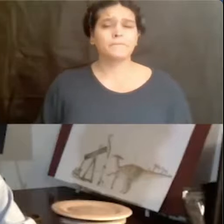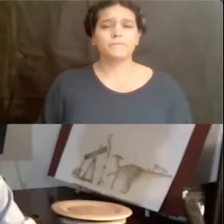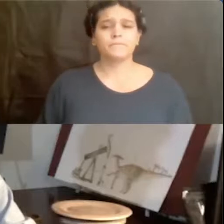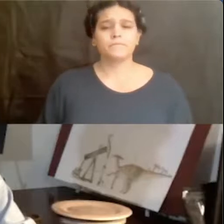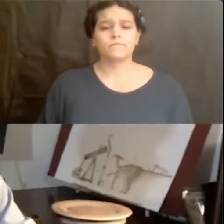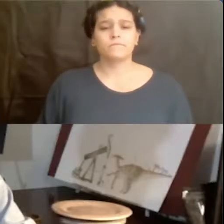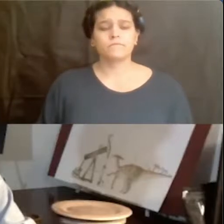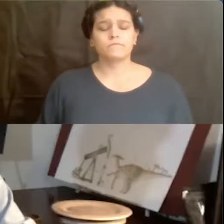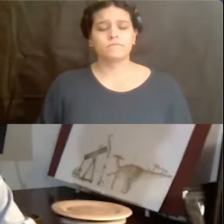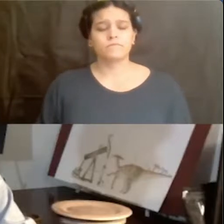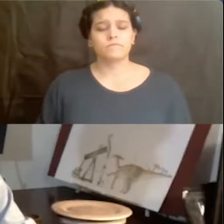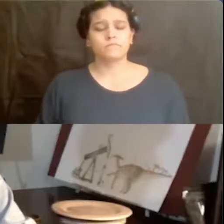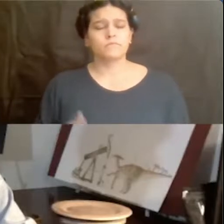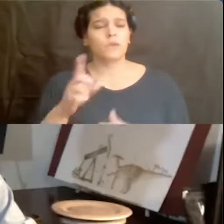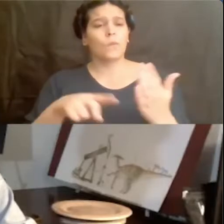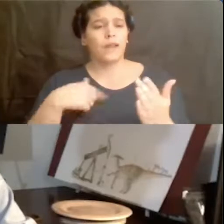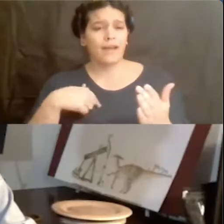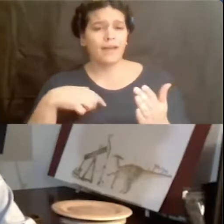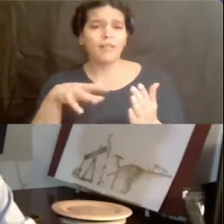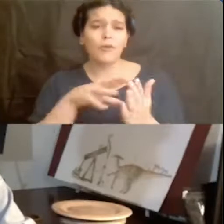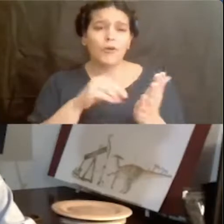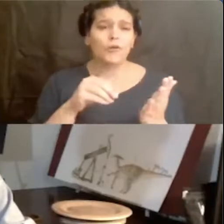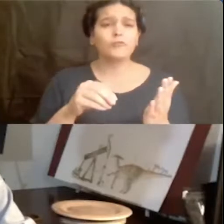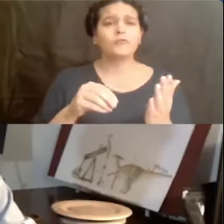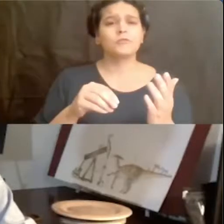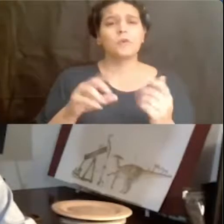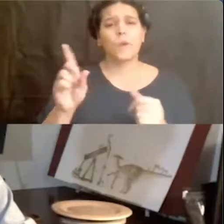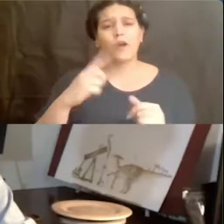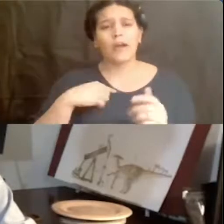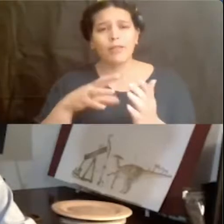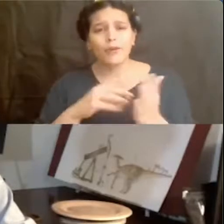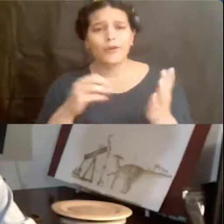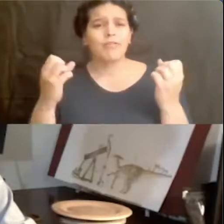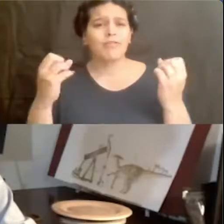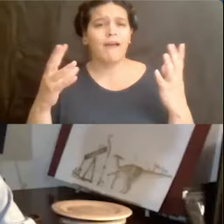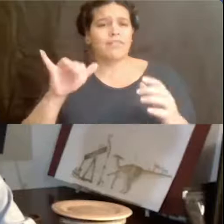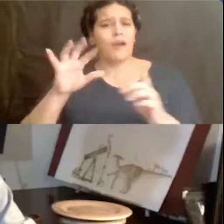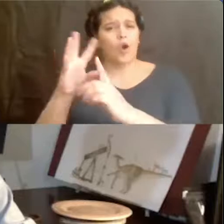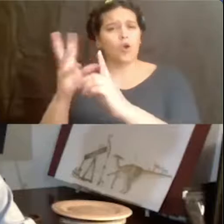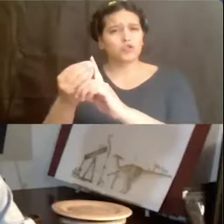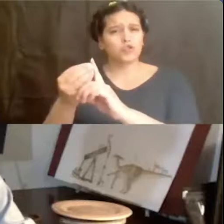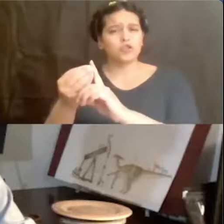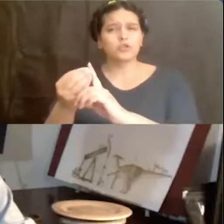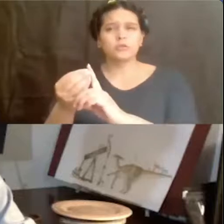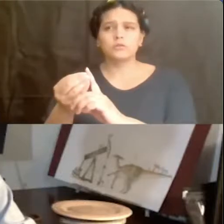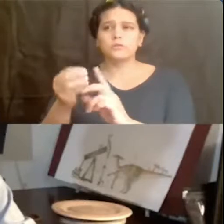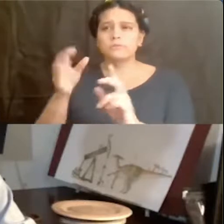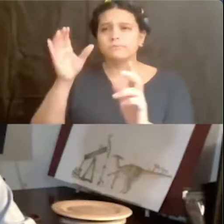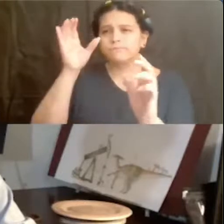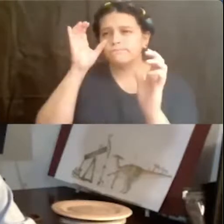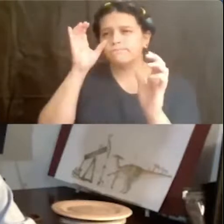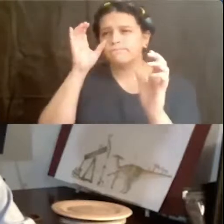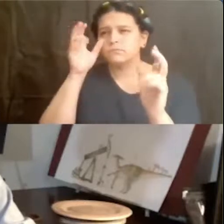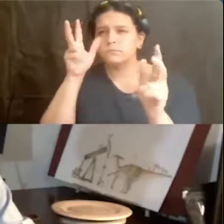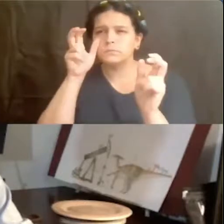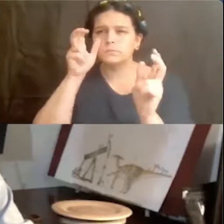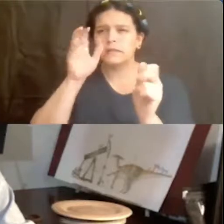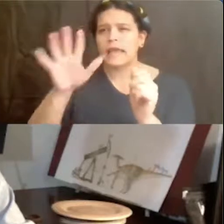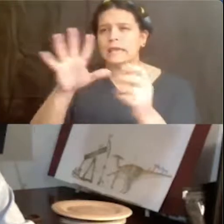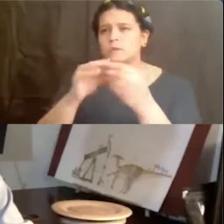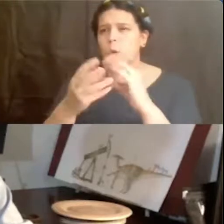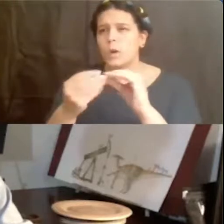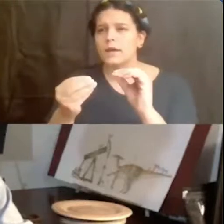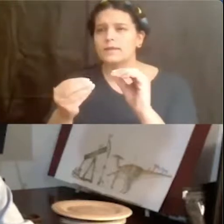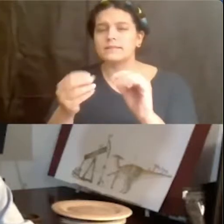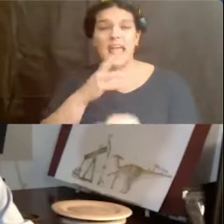what I learned and where I learned a lot of the culture from, and just hearing those stories, and listening to my grandma